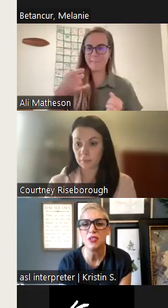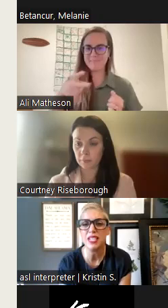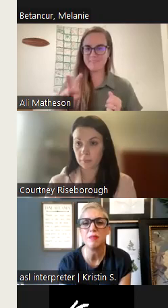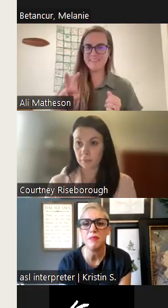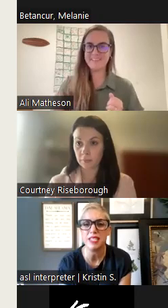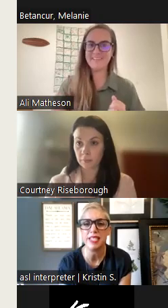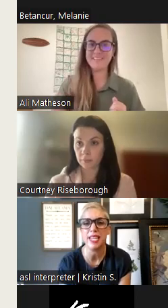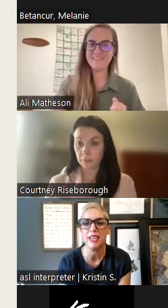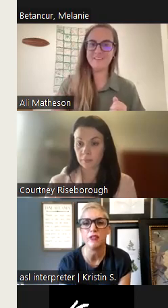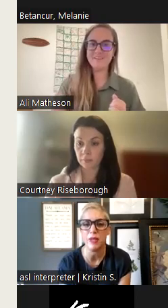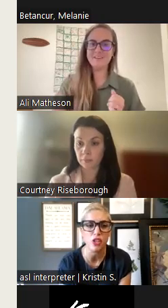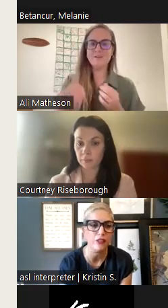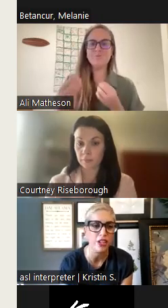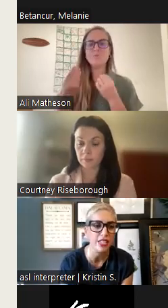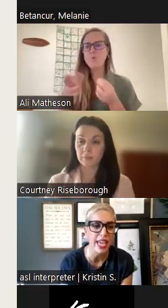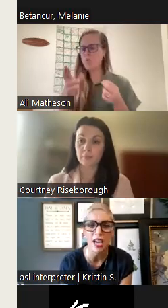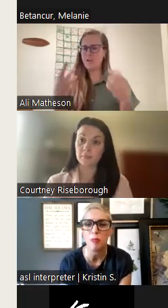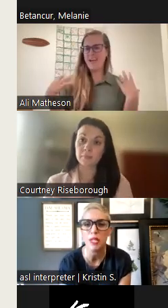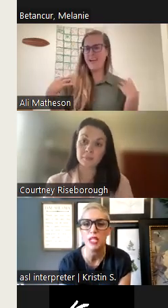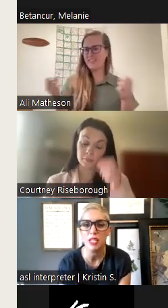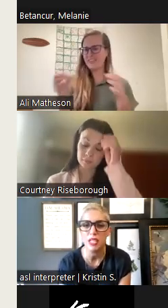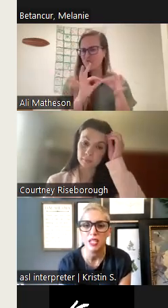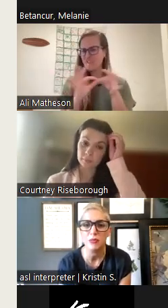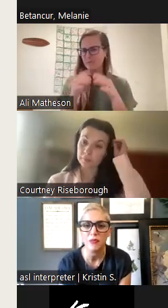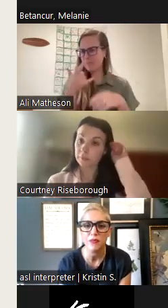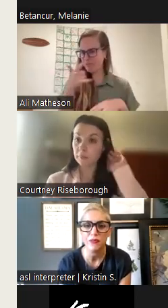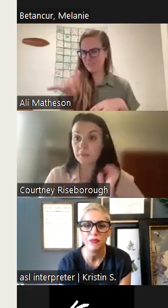If that person is missing information, if there's a gap,